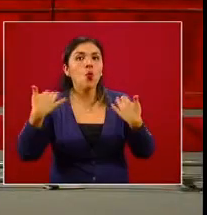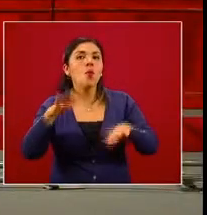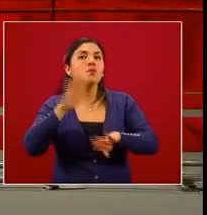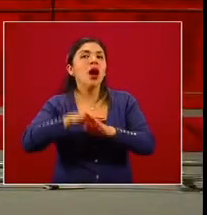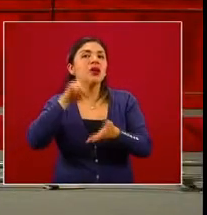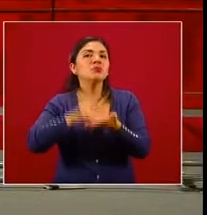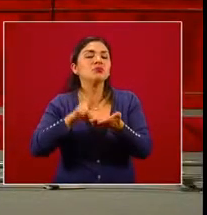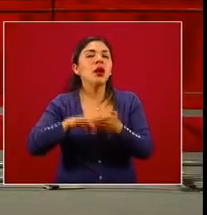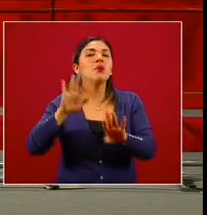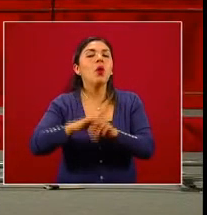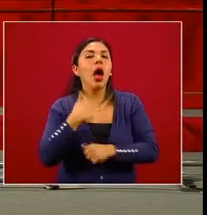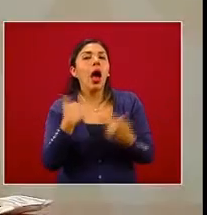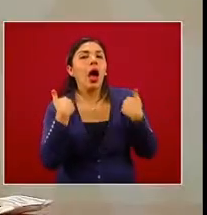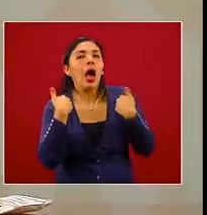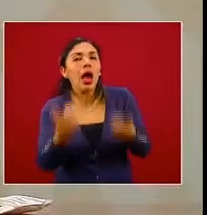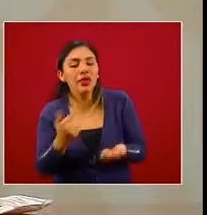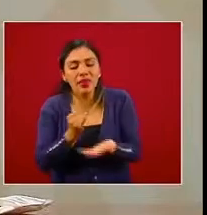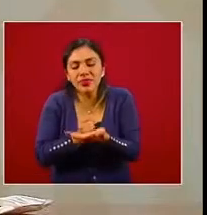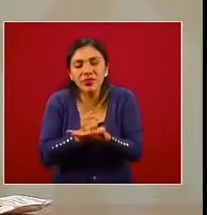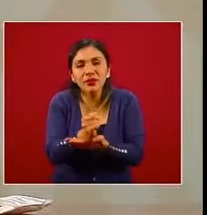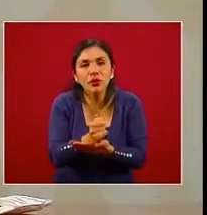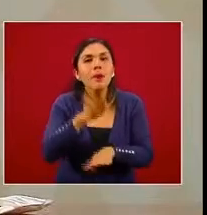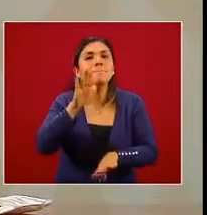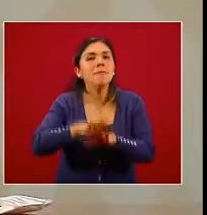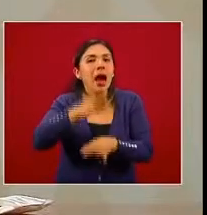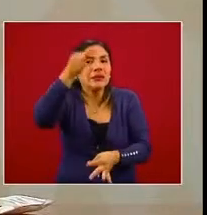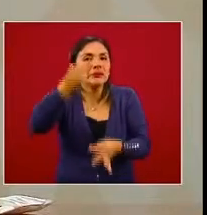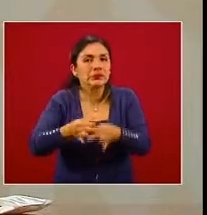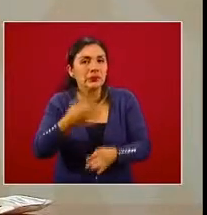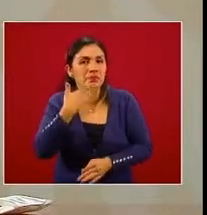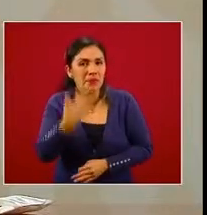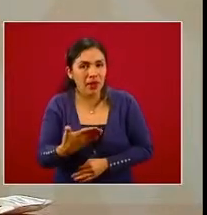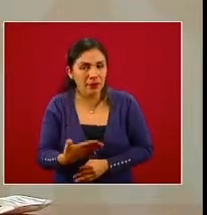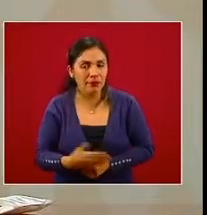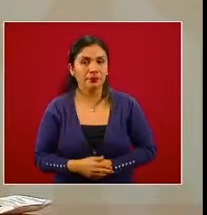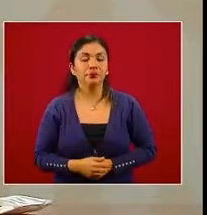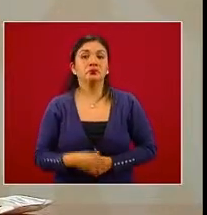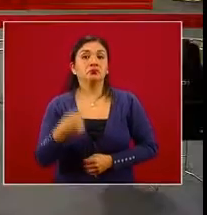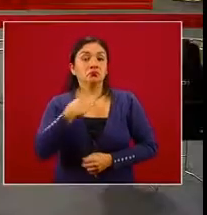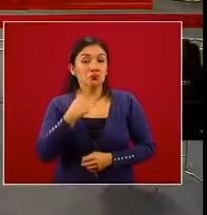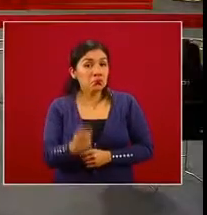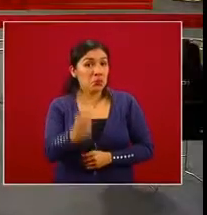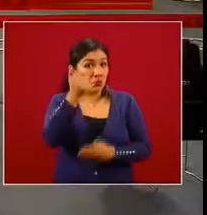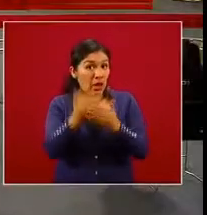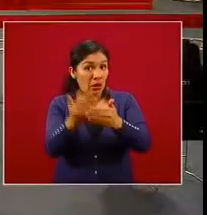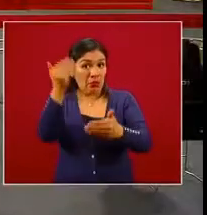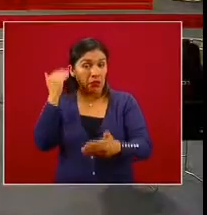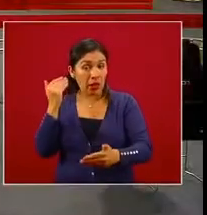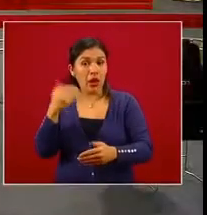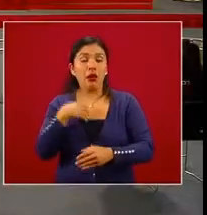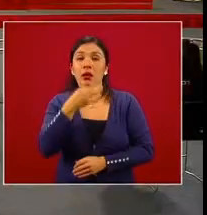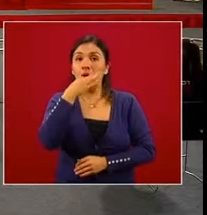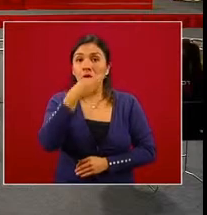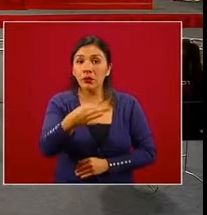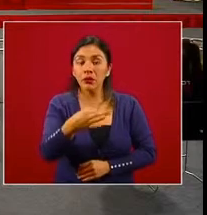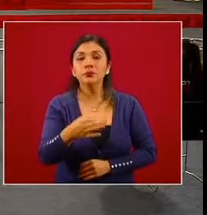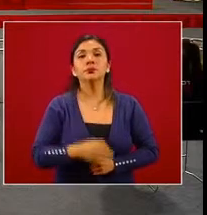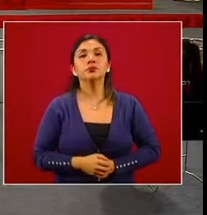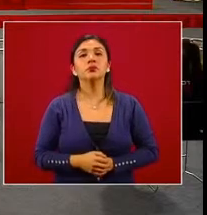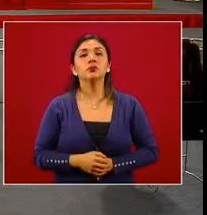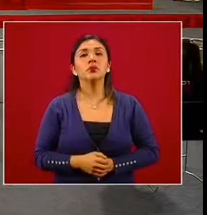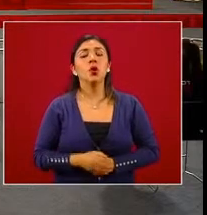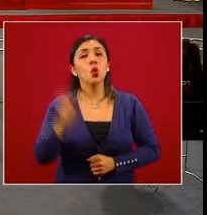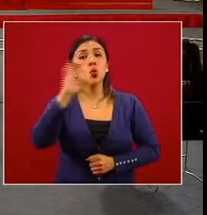information. This dialogue is very positive because it helps us make decisions that hit the bullseye right in the